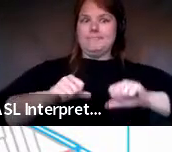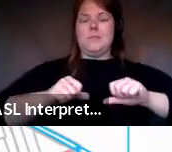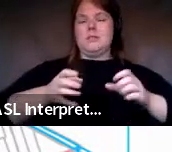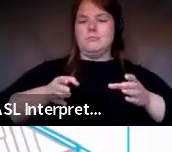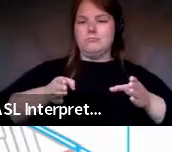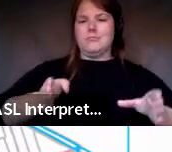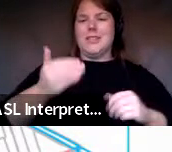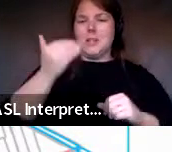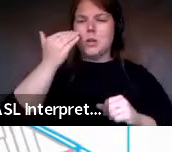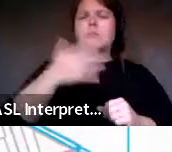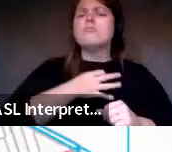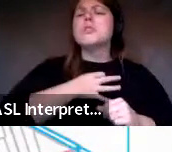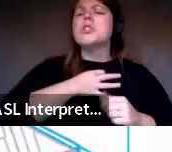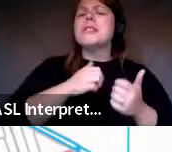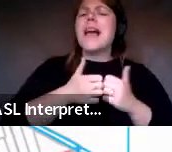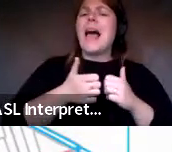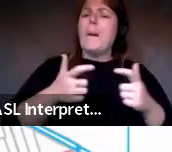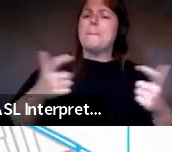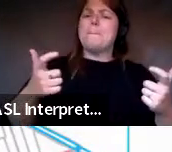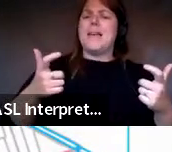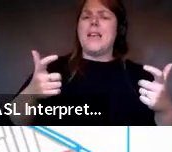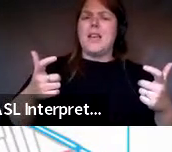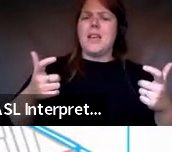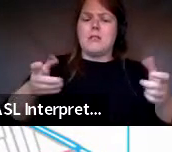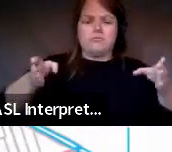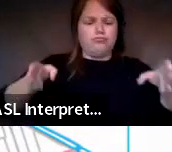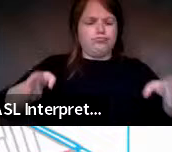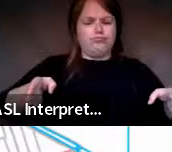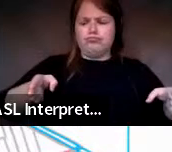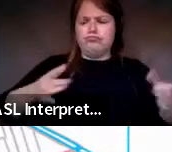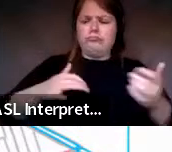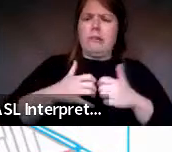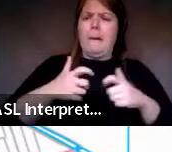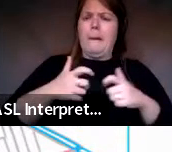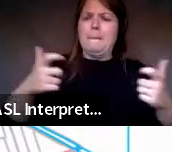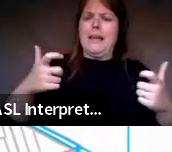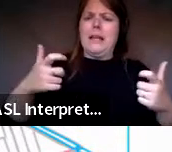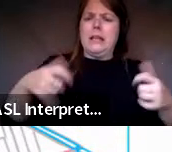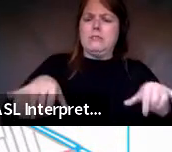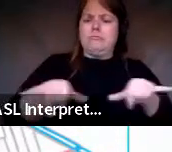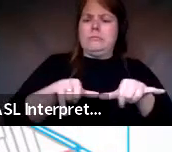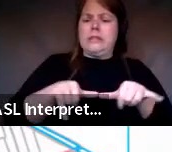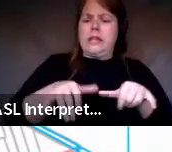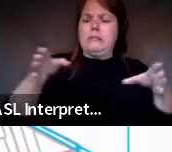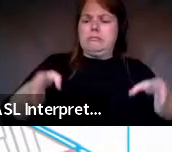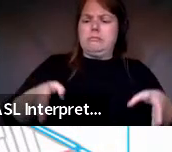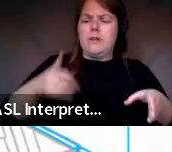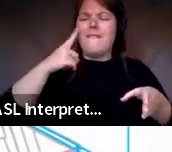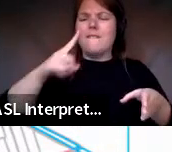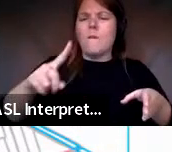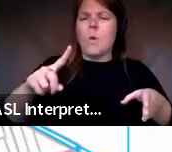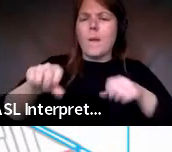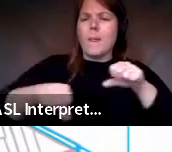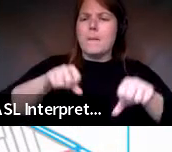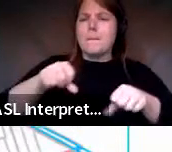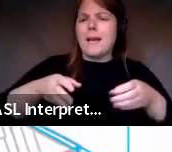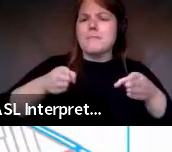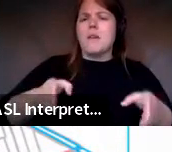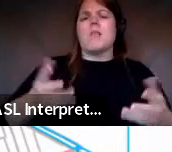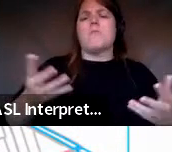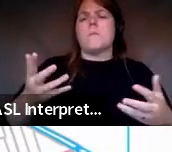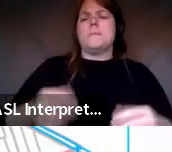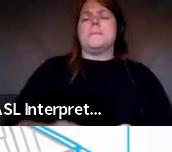to know how big is the bike path from length, as far as my concern is,